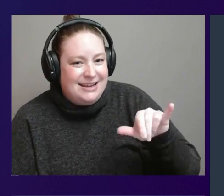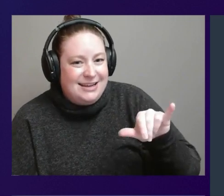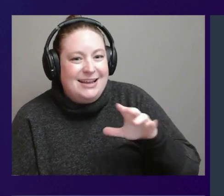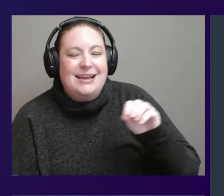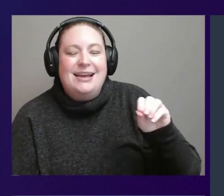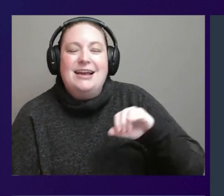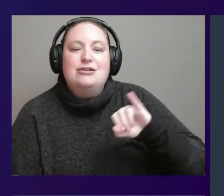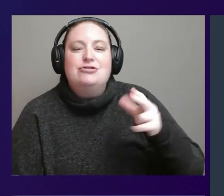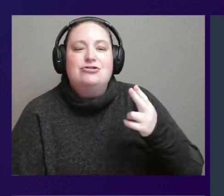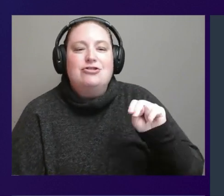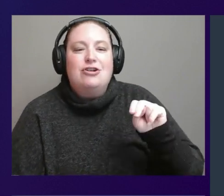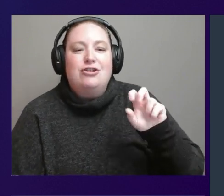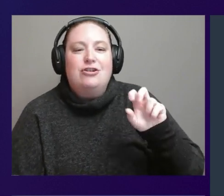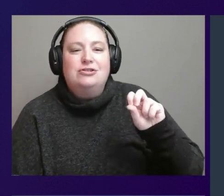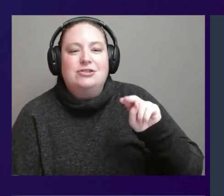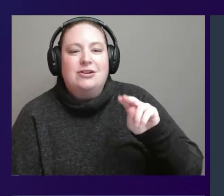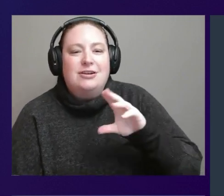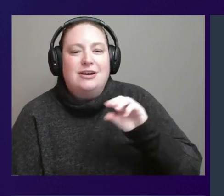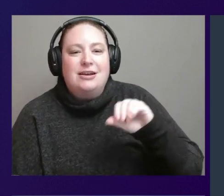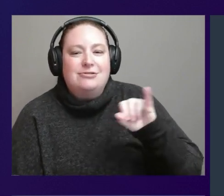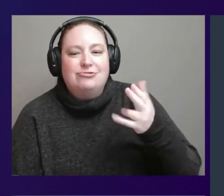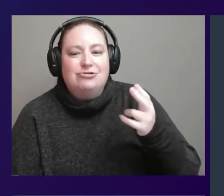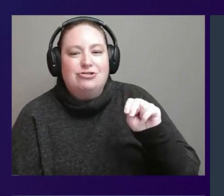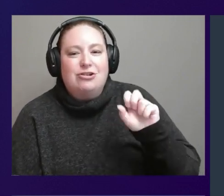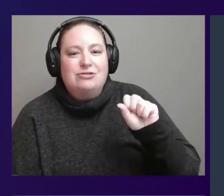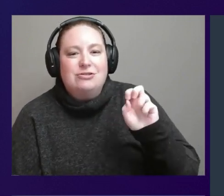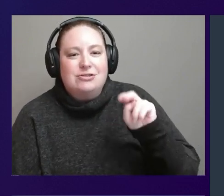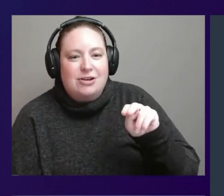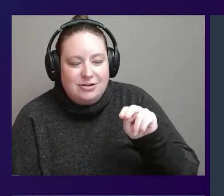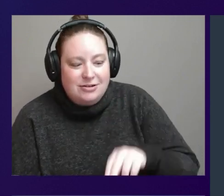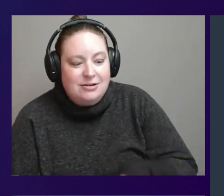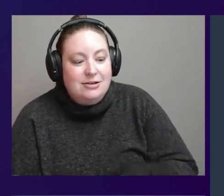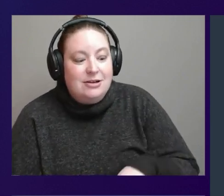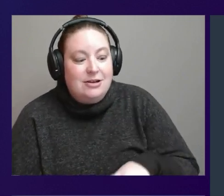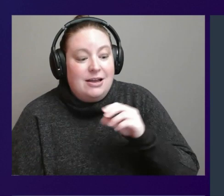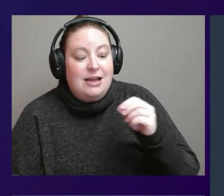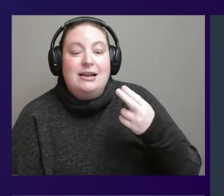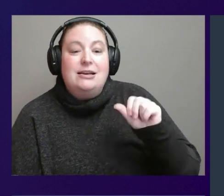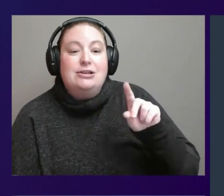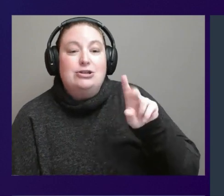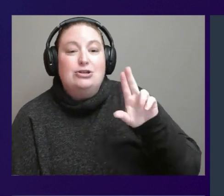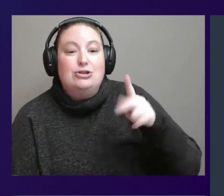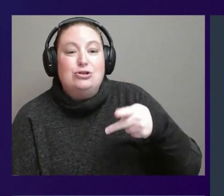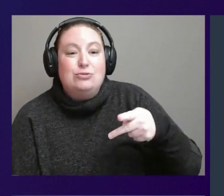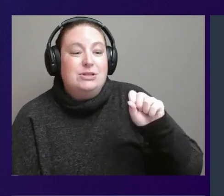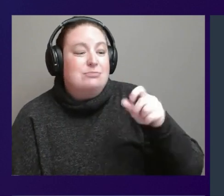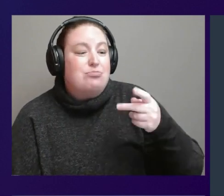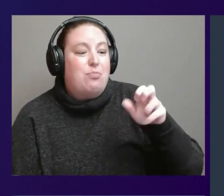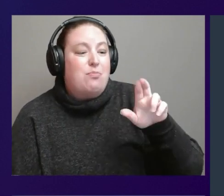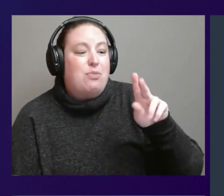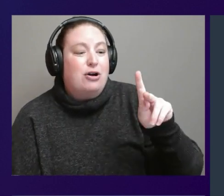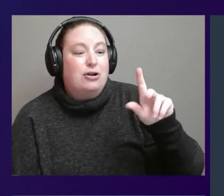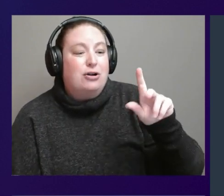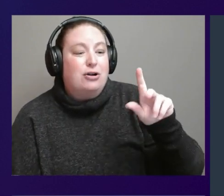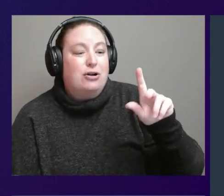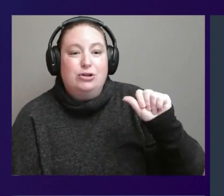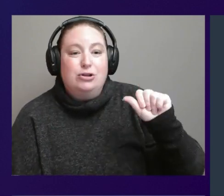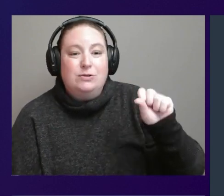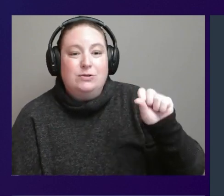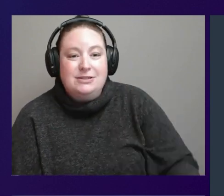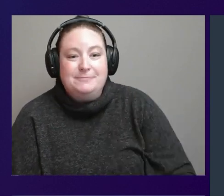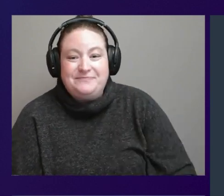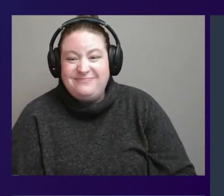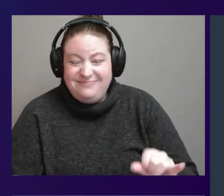Johnson, and accelerate your Hadoop and Spark workloads. These increased IOP limits are immediately available to